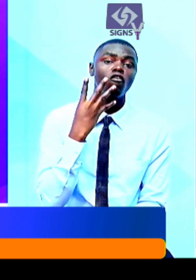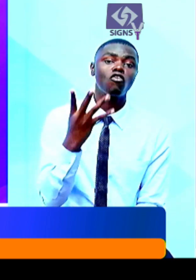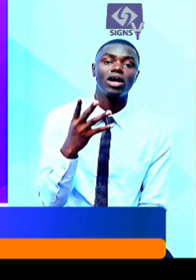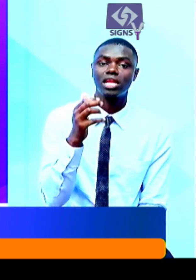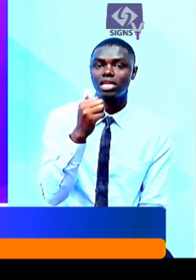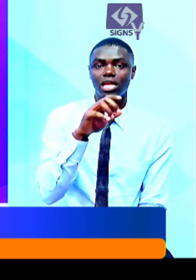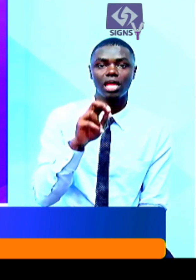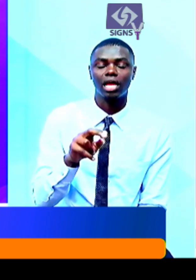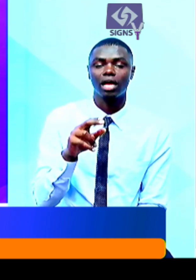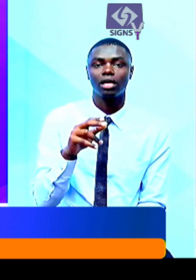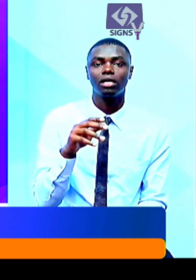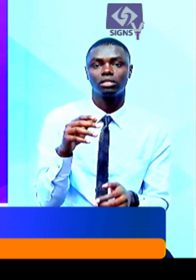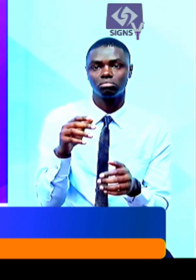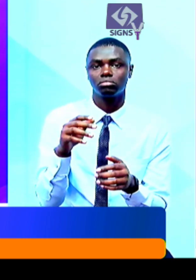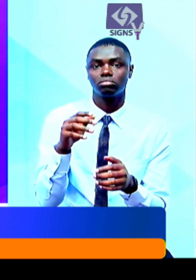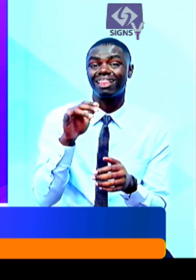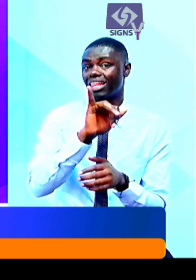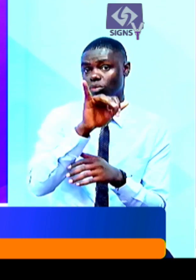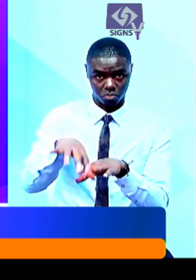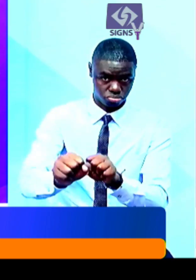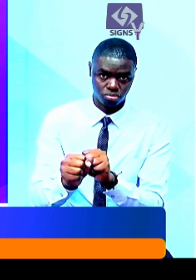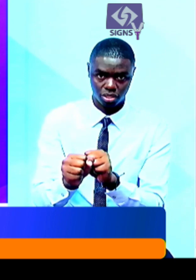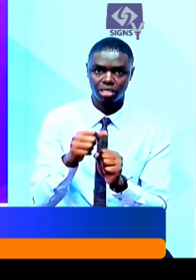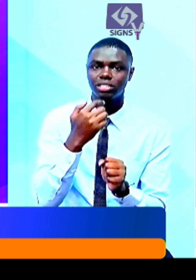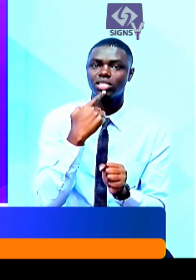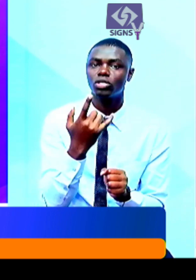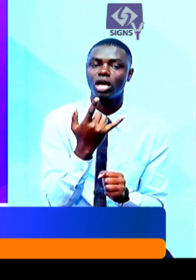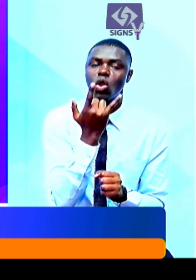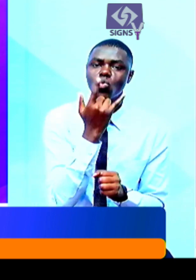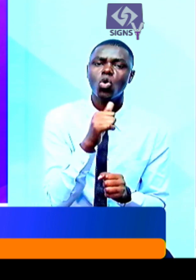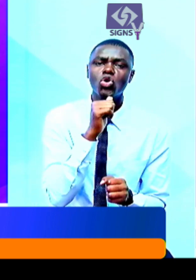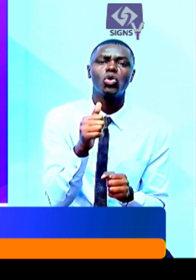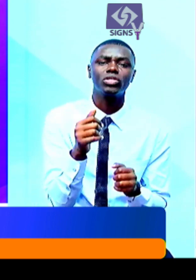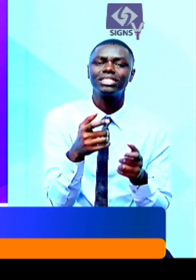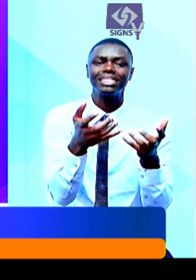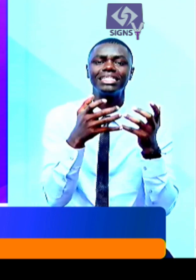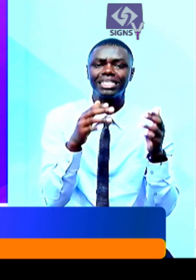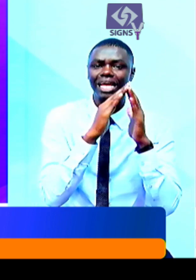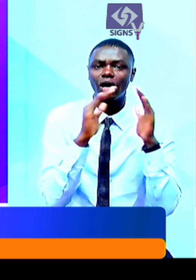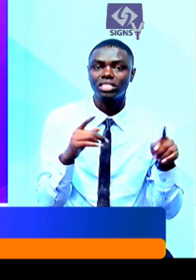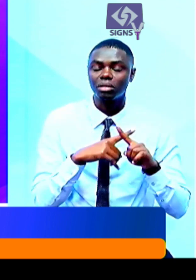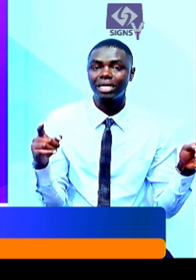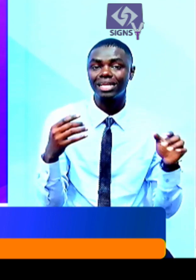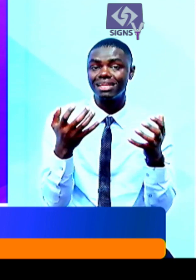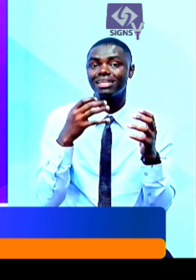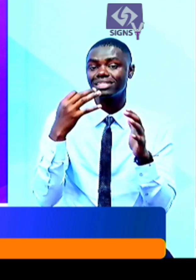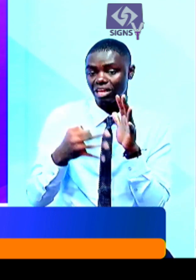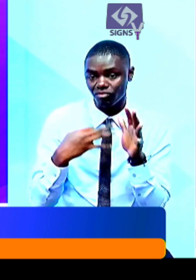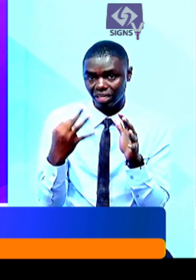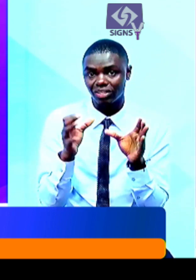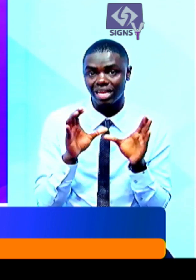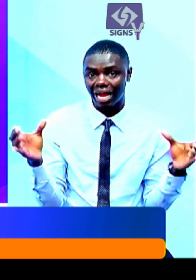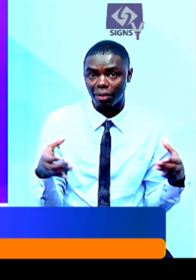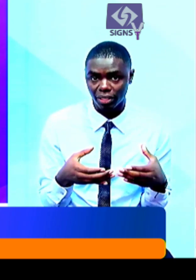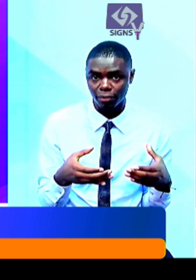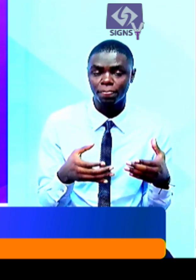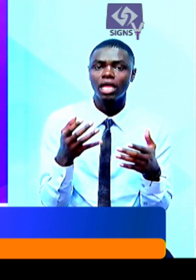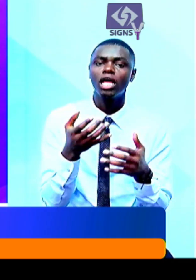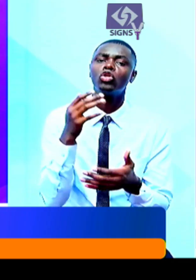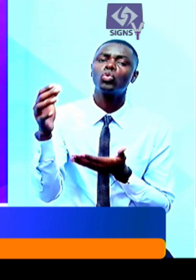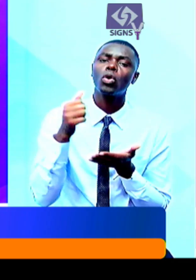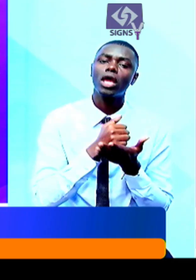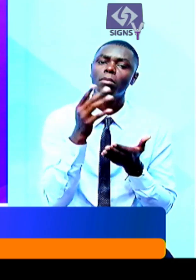500 from is coming from. And he said, Luos don't need houses. Luos need a factory, a company to employ